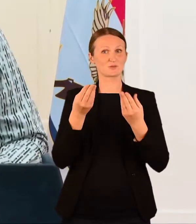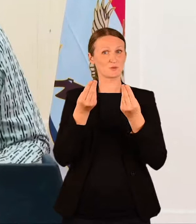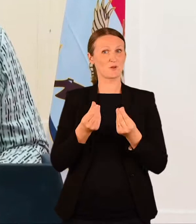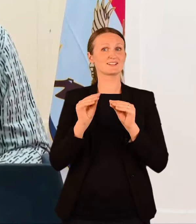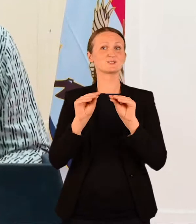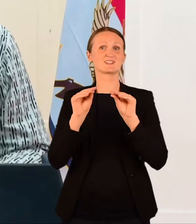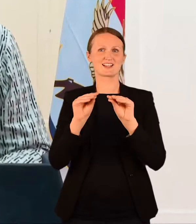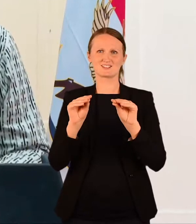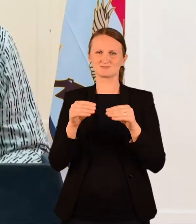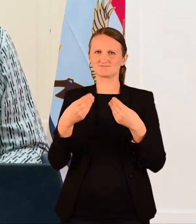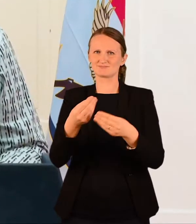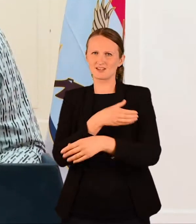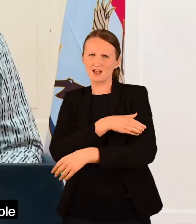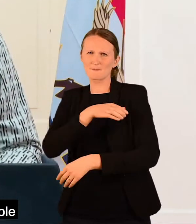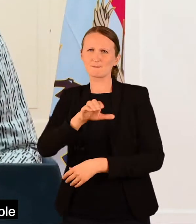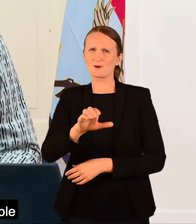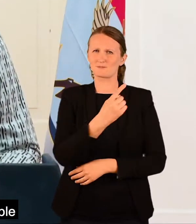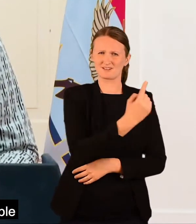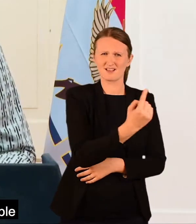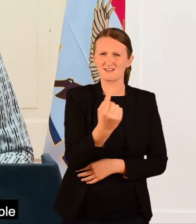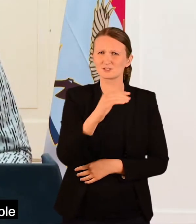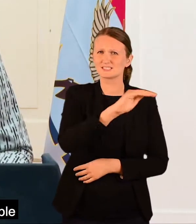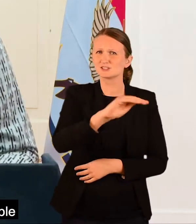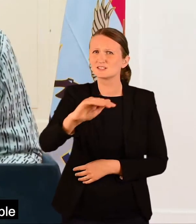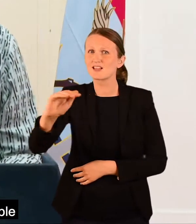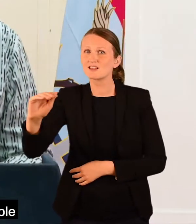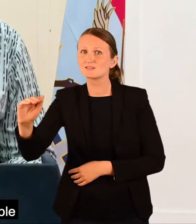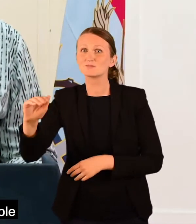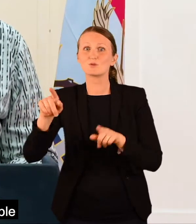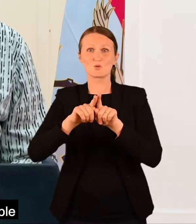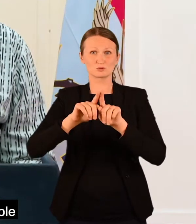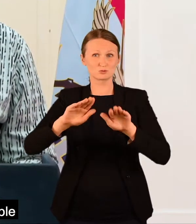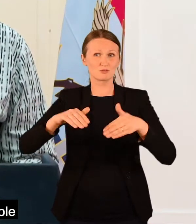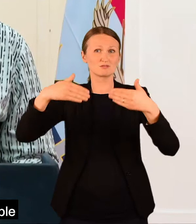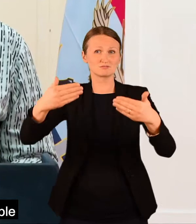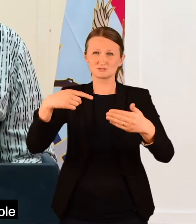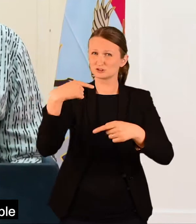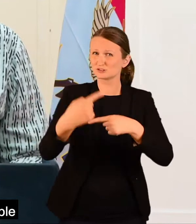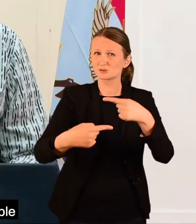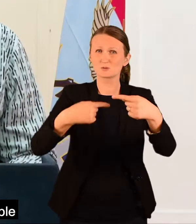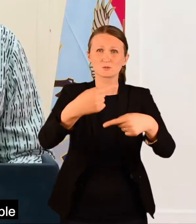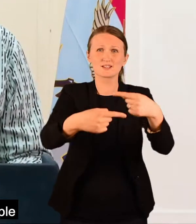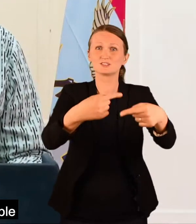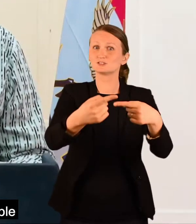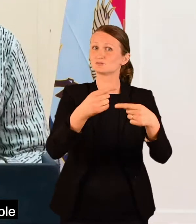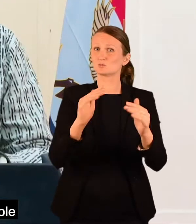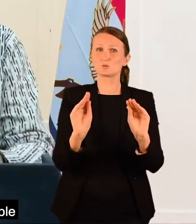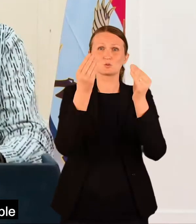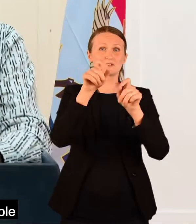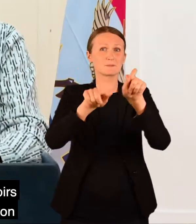Beyond the individual child, quality education empowers entire generations of young